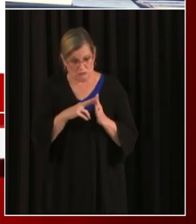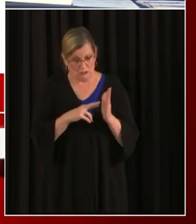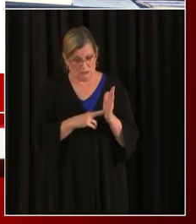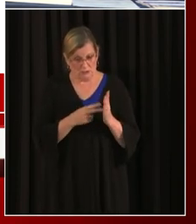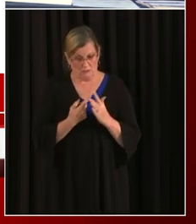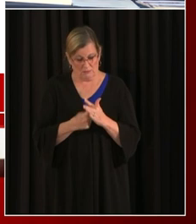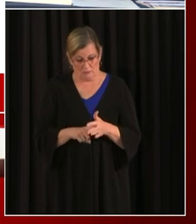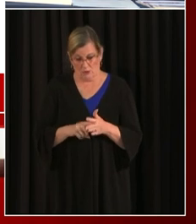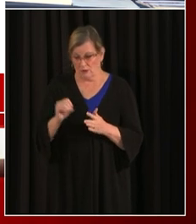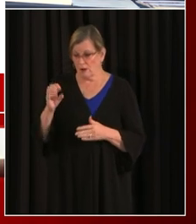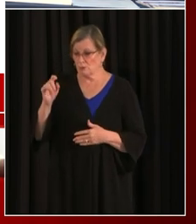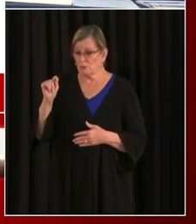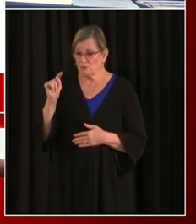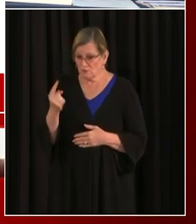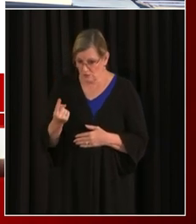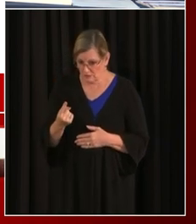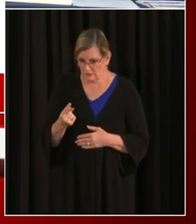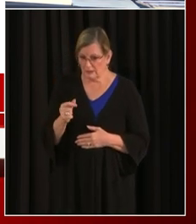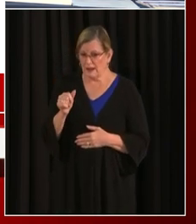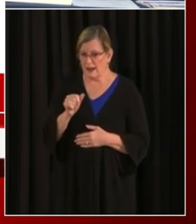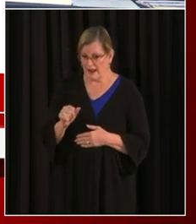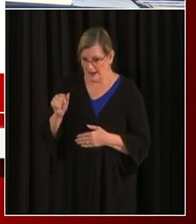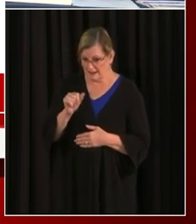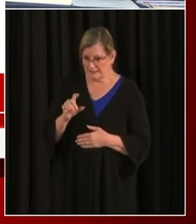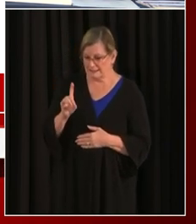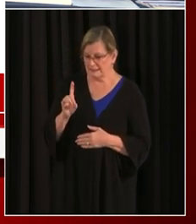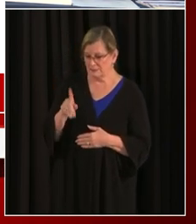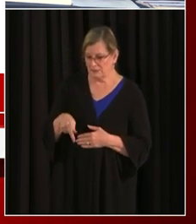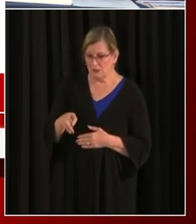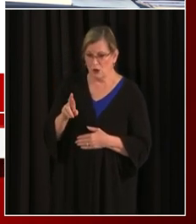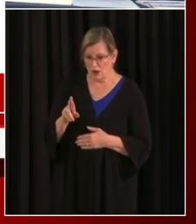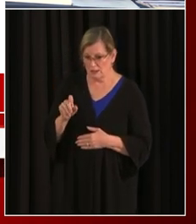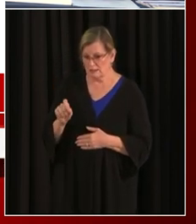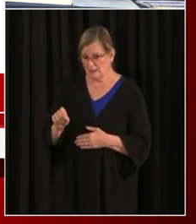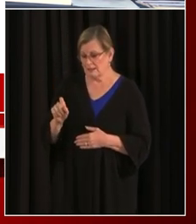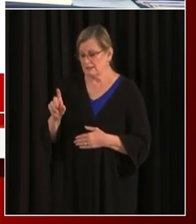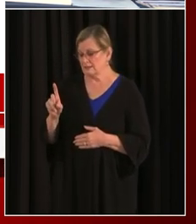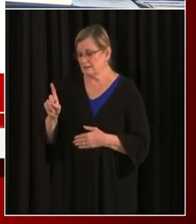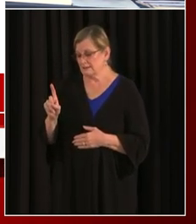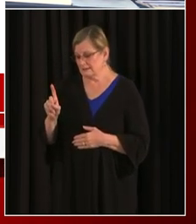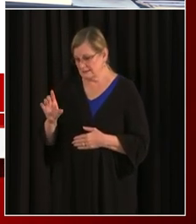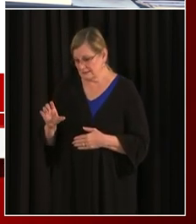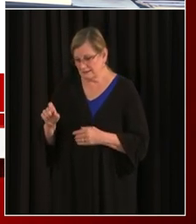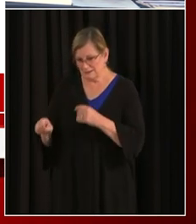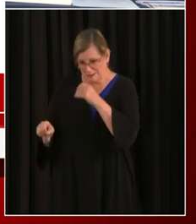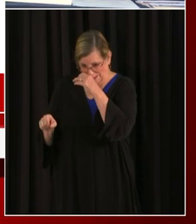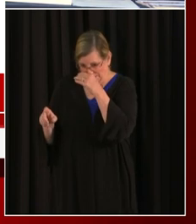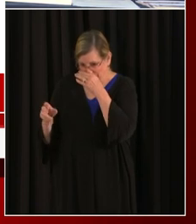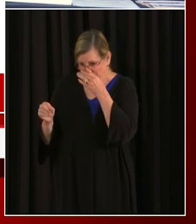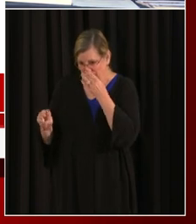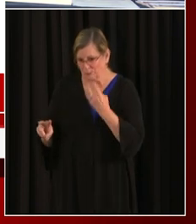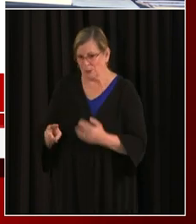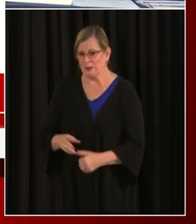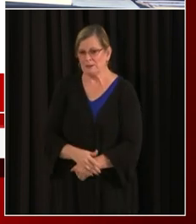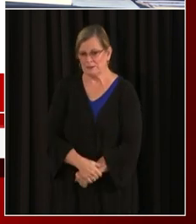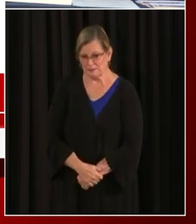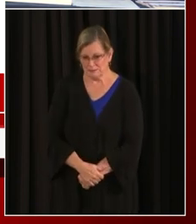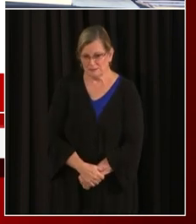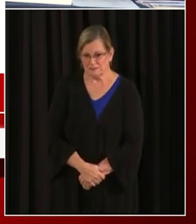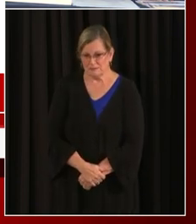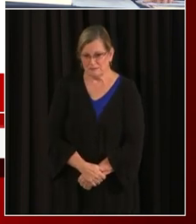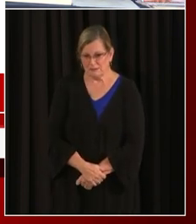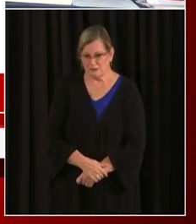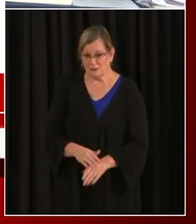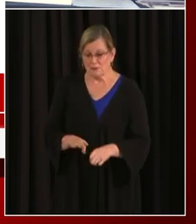at dpr.dc.gov, and those fitness center and those pool center hours will start on October